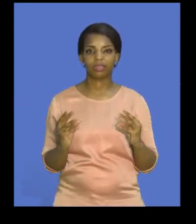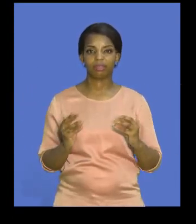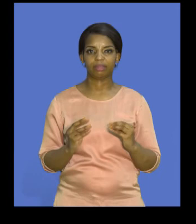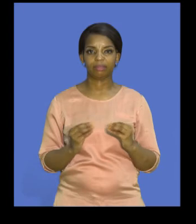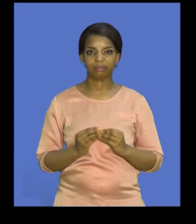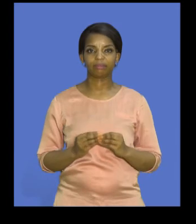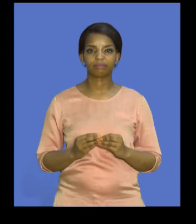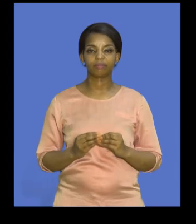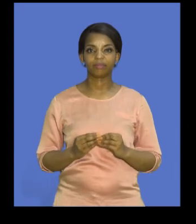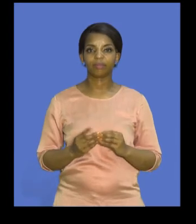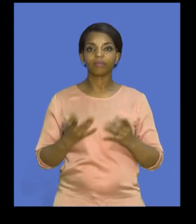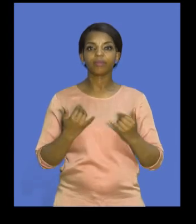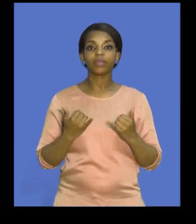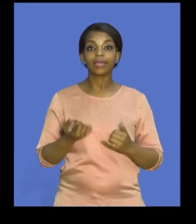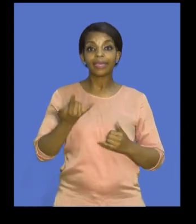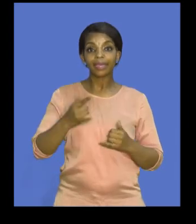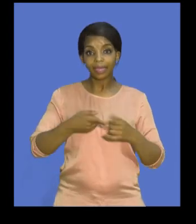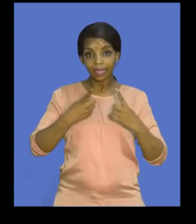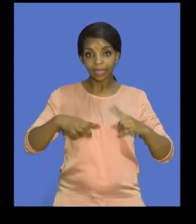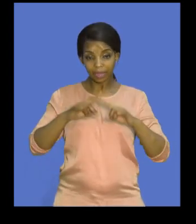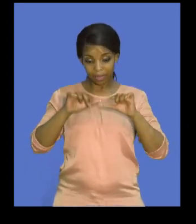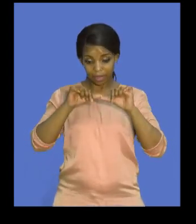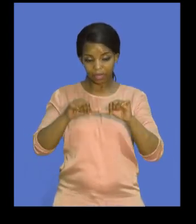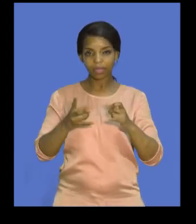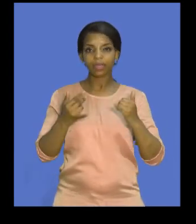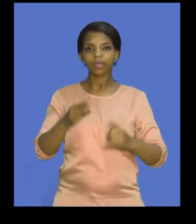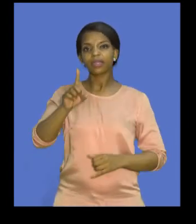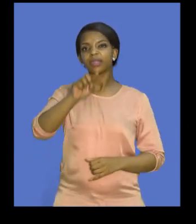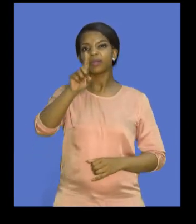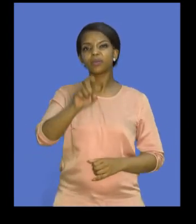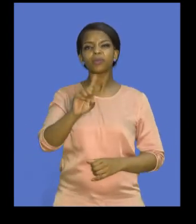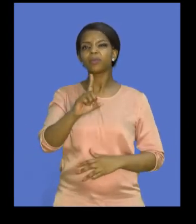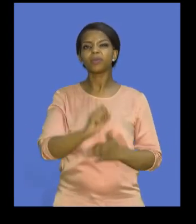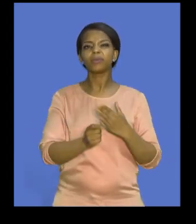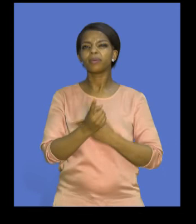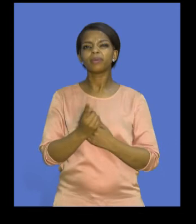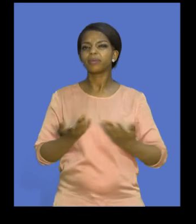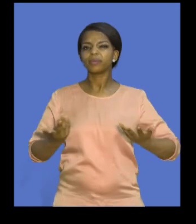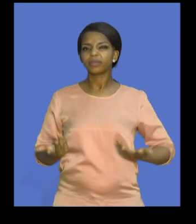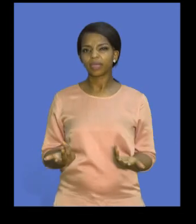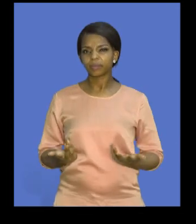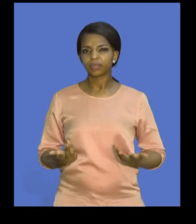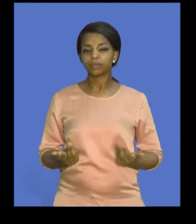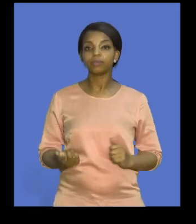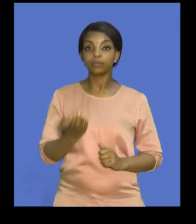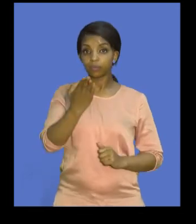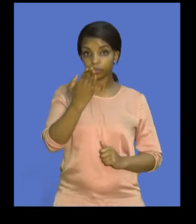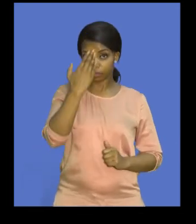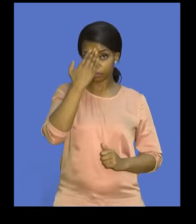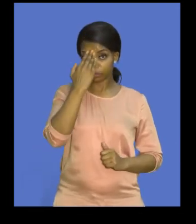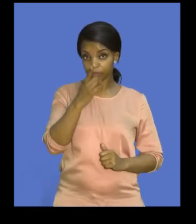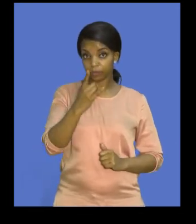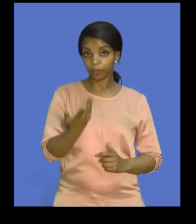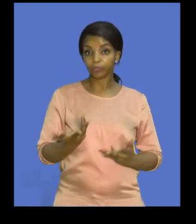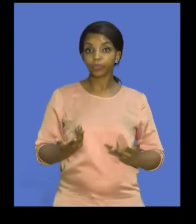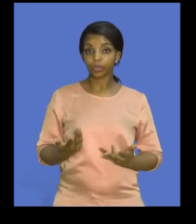says, what happens to the force when the distance between the charges increases? We know that the electrostatic force decreases,